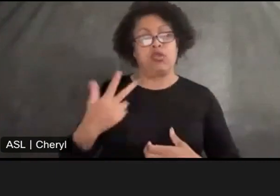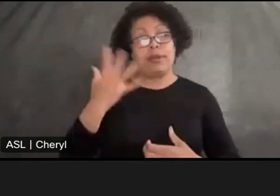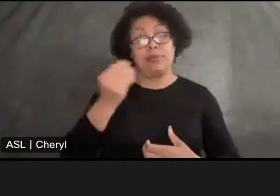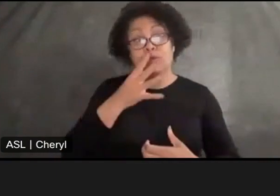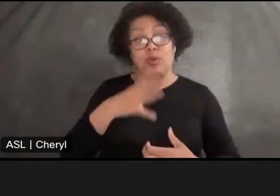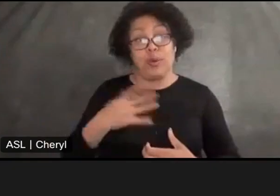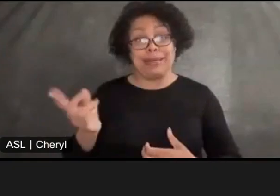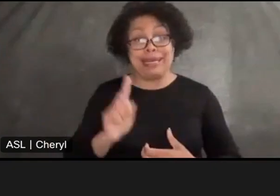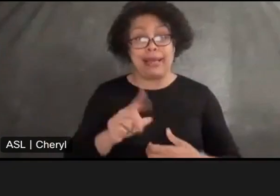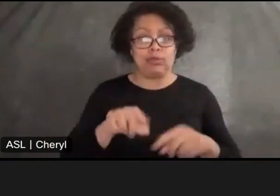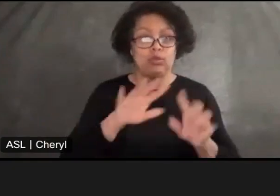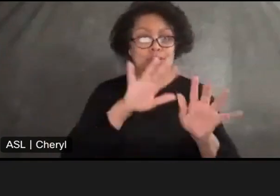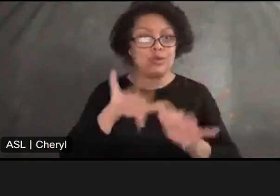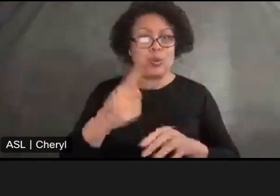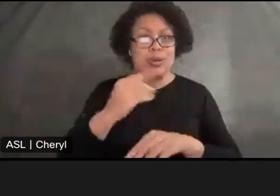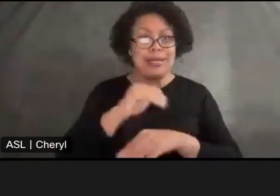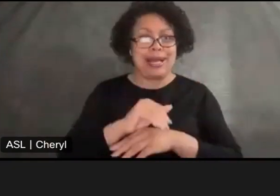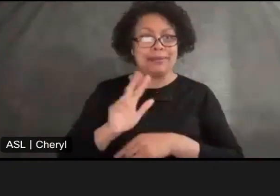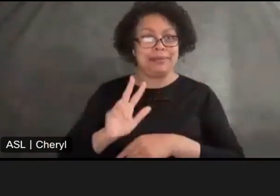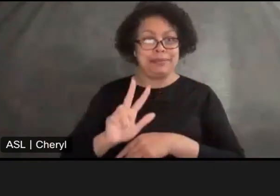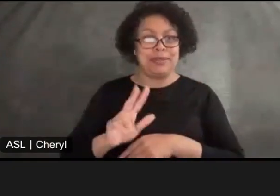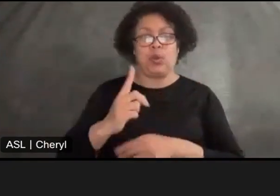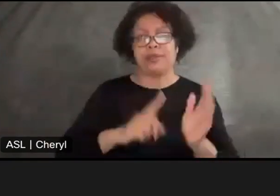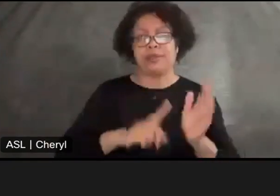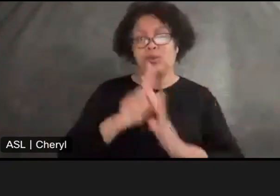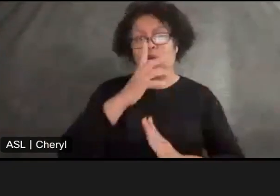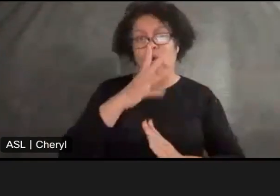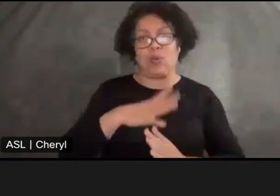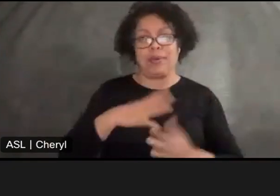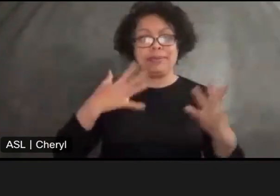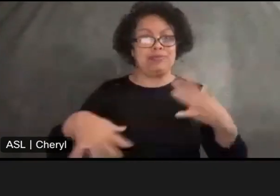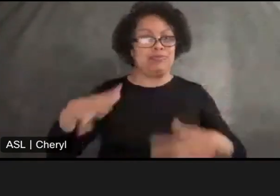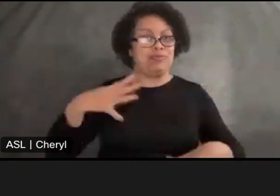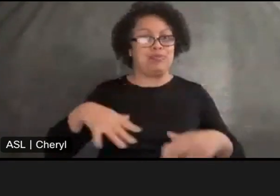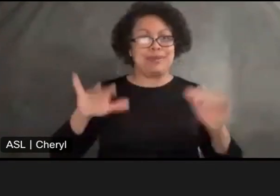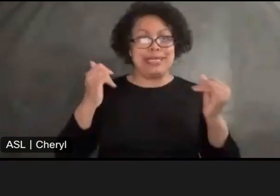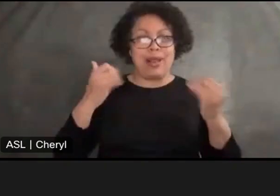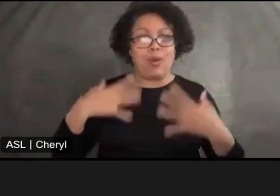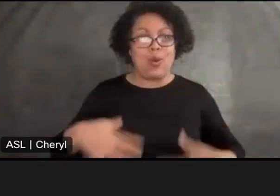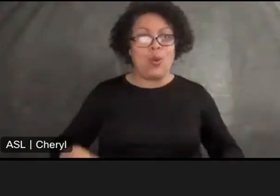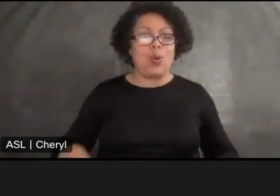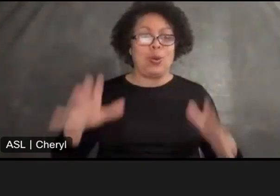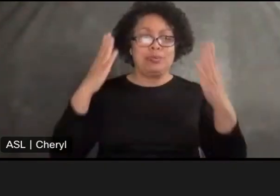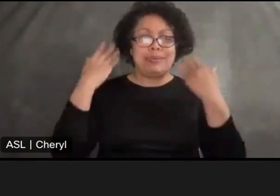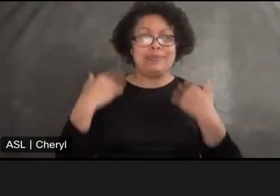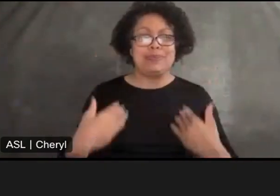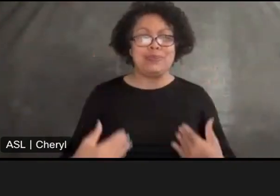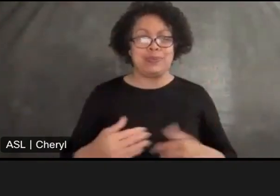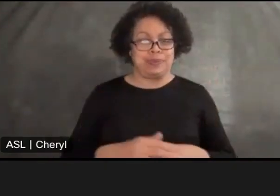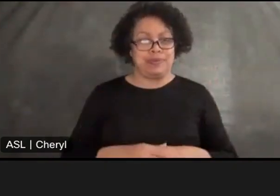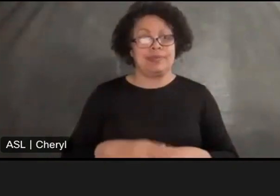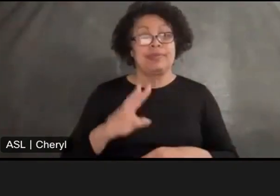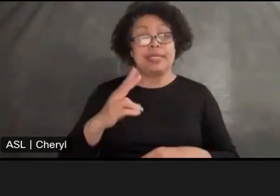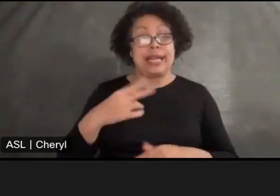night. One was a tall woman dressed all in yellow with long flowing hair. The second wore green, and the third